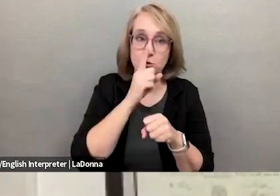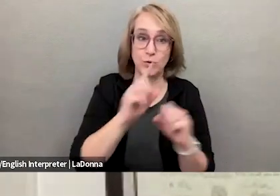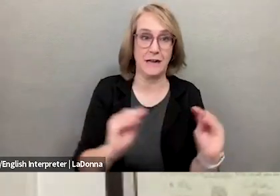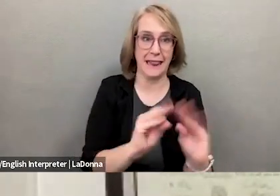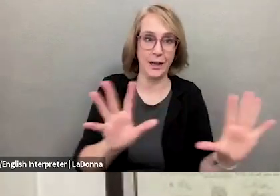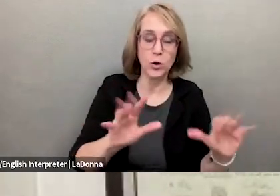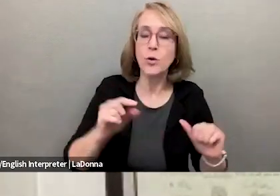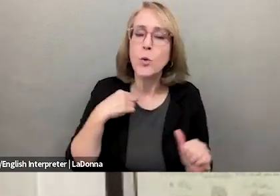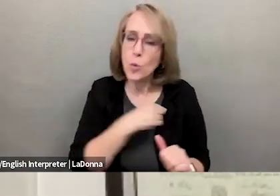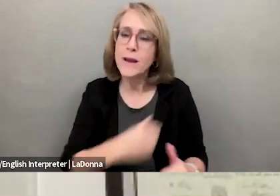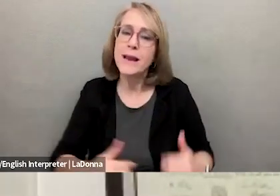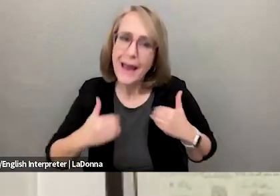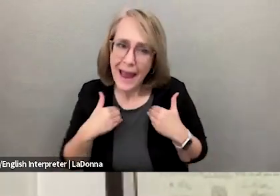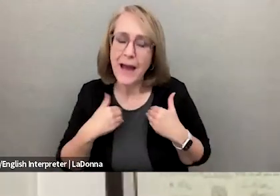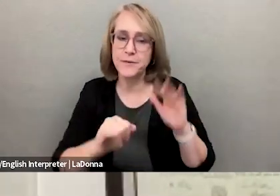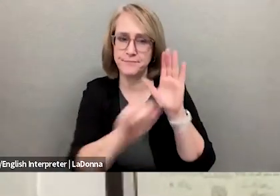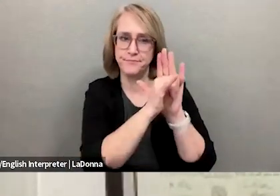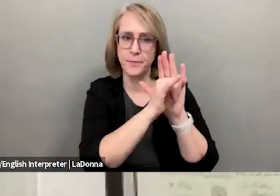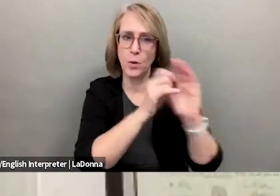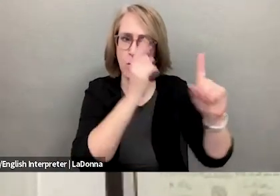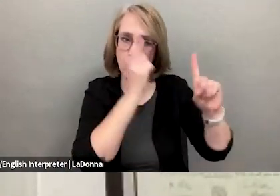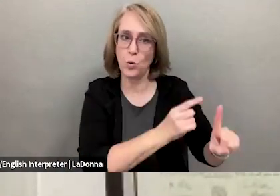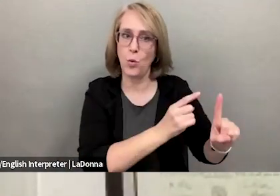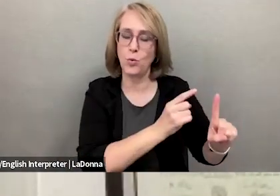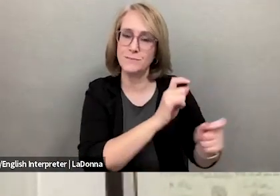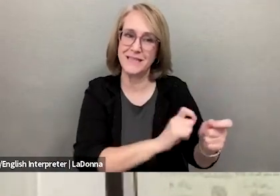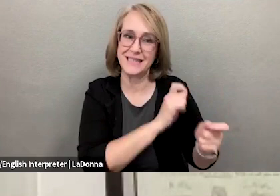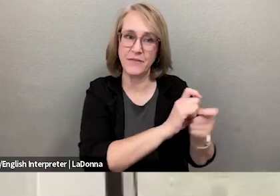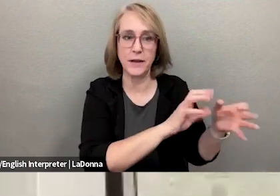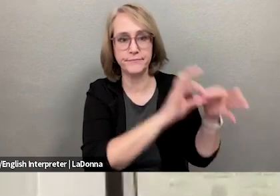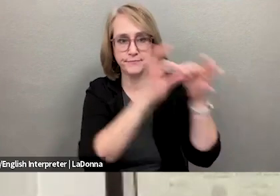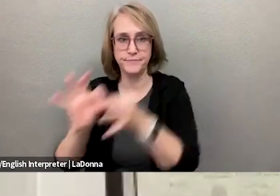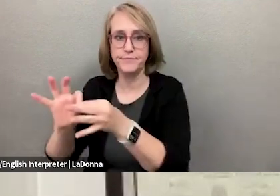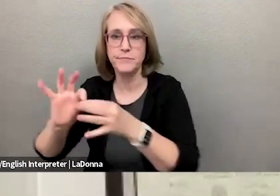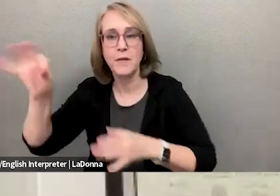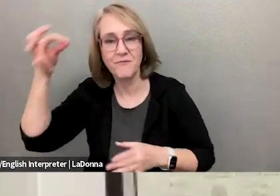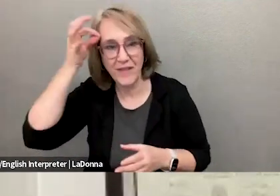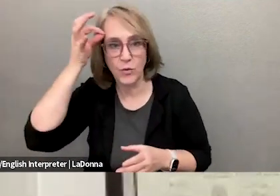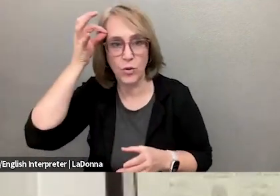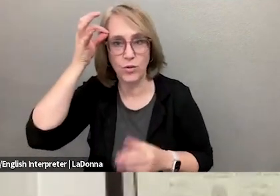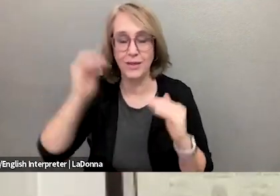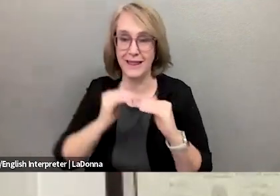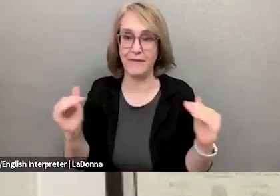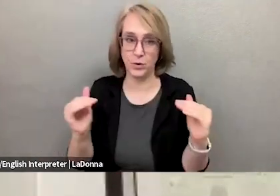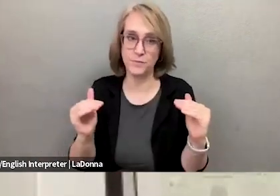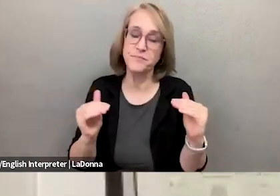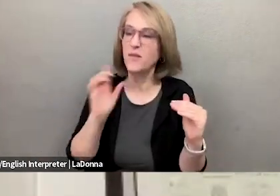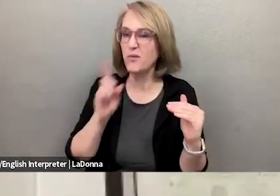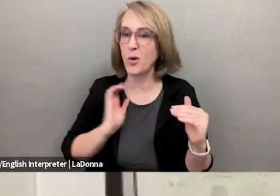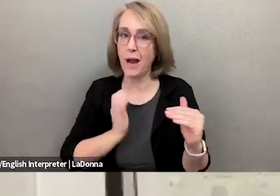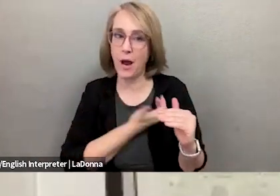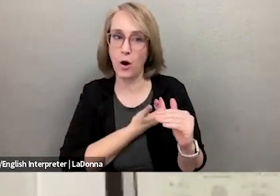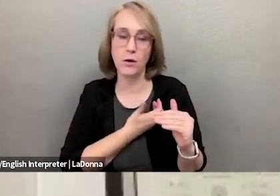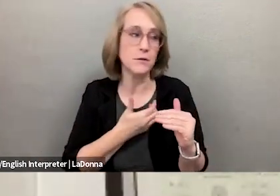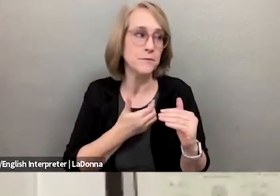have specific goals to be effective at our kind of scale. We're lean